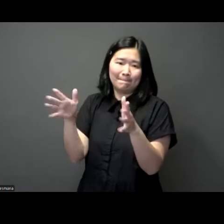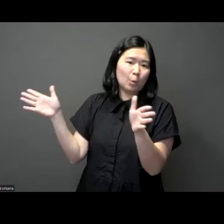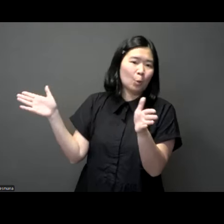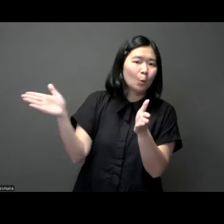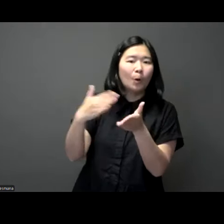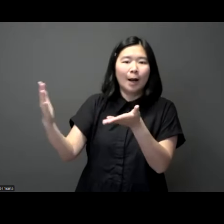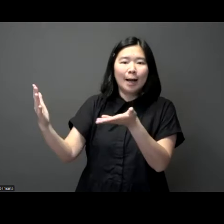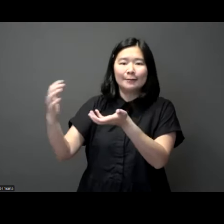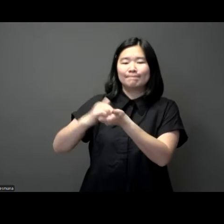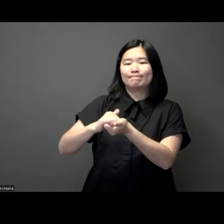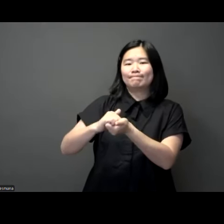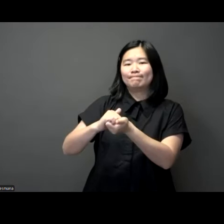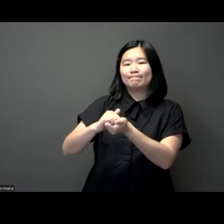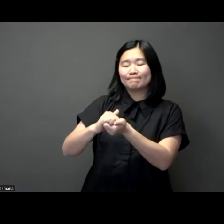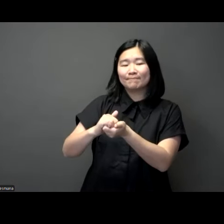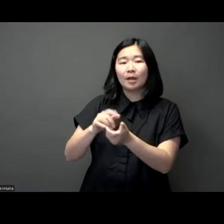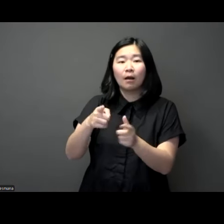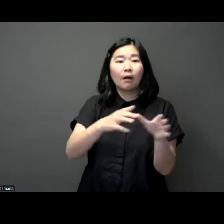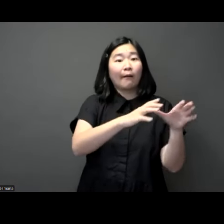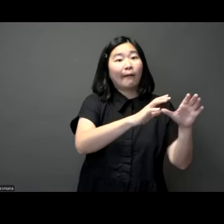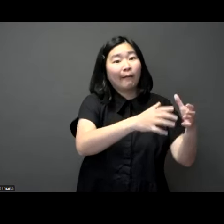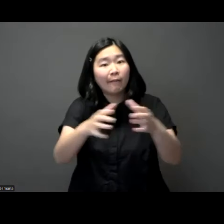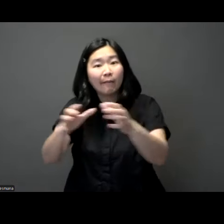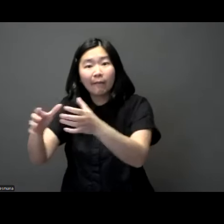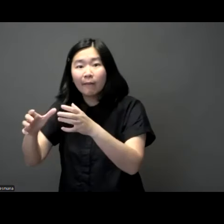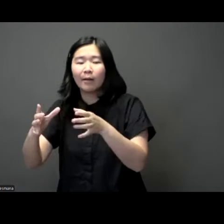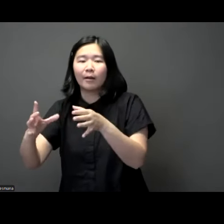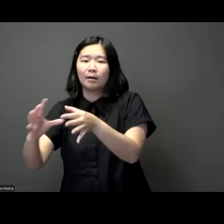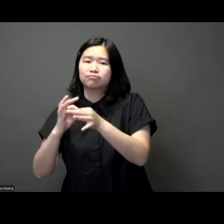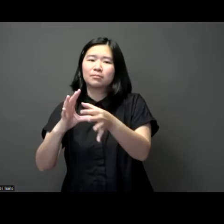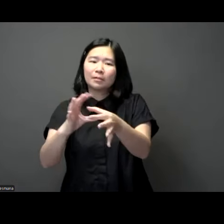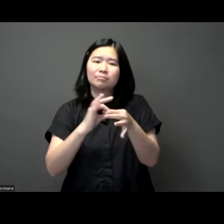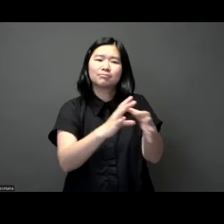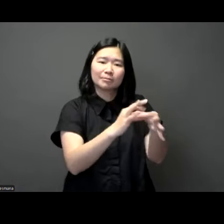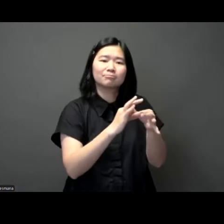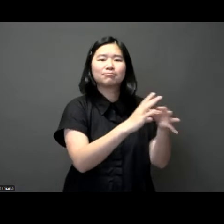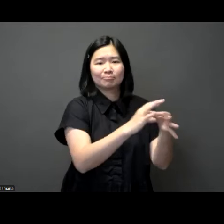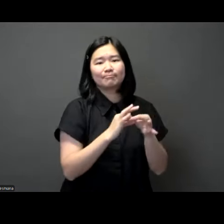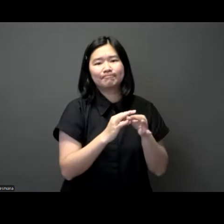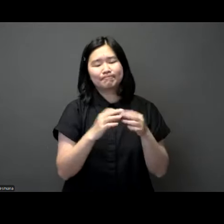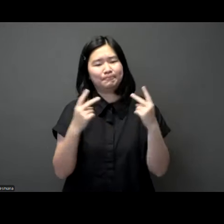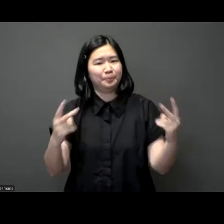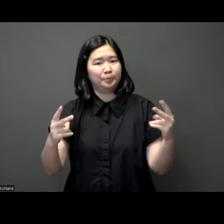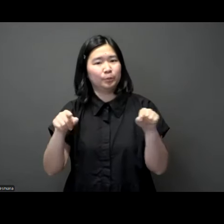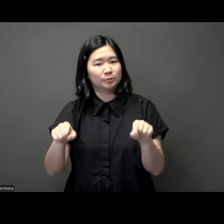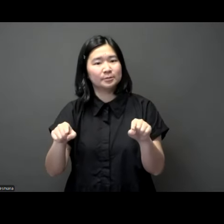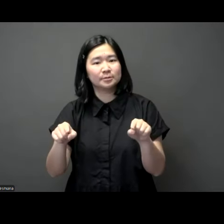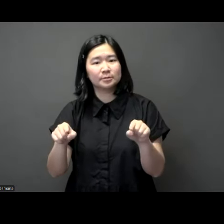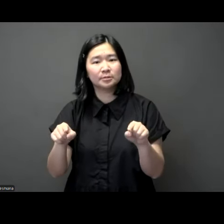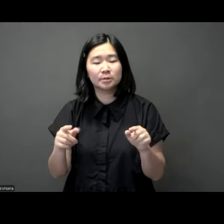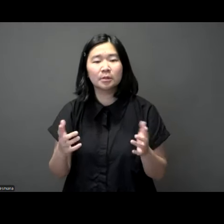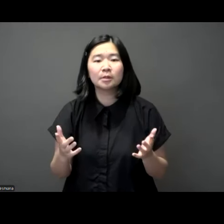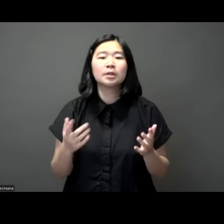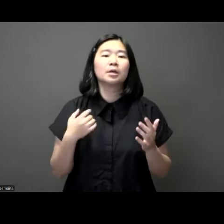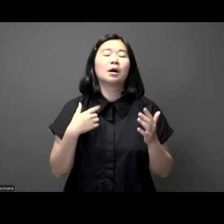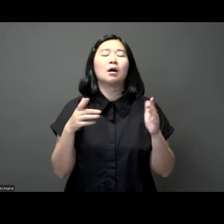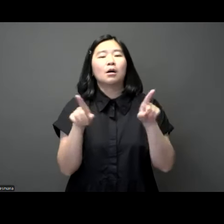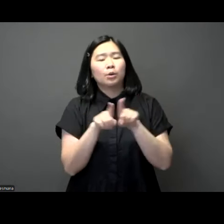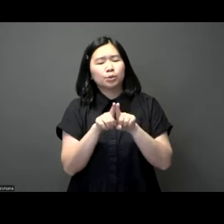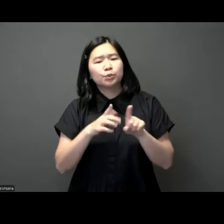approach. And it's within that context that addressing social determinants of health is a key element for eliminating